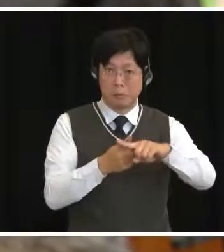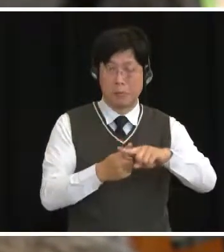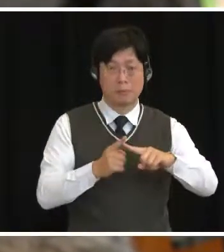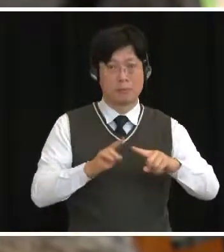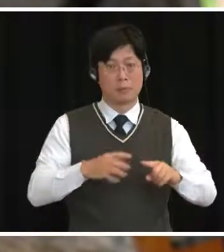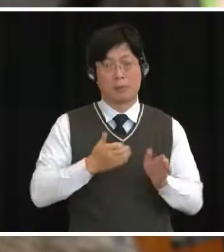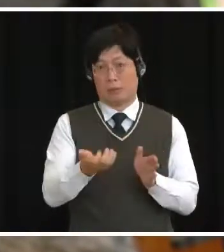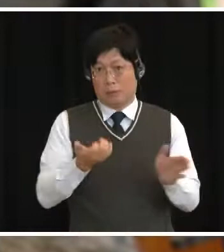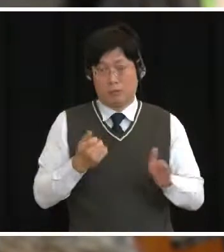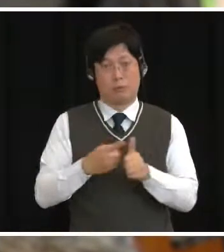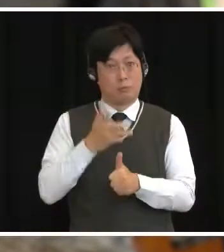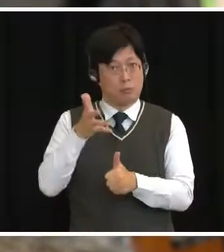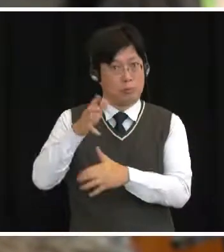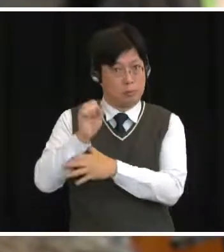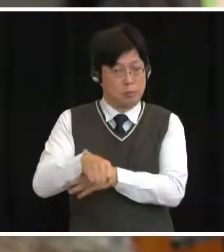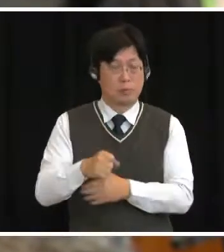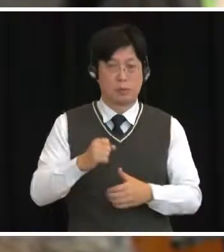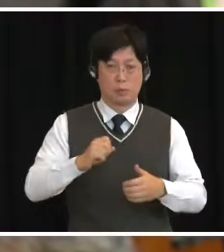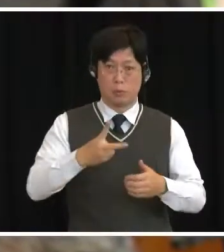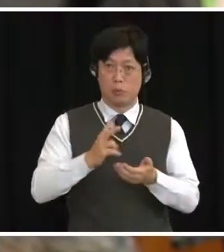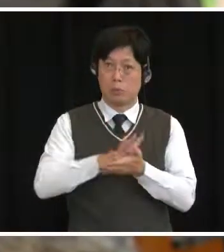In addition,